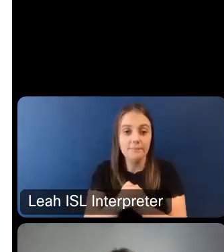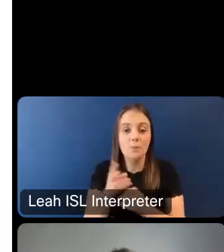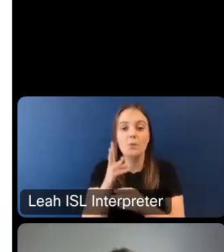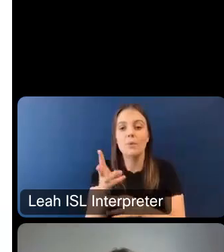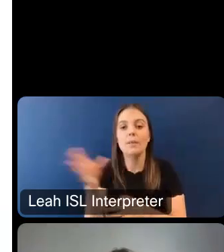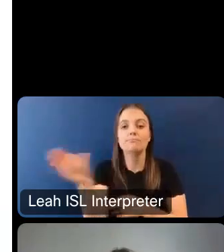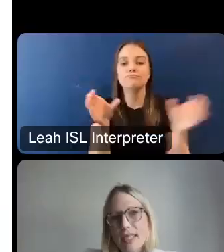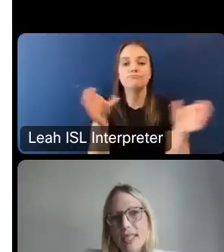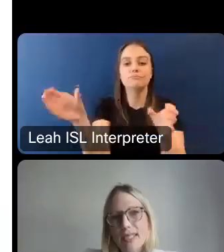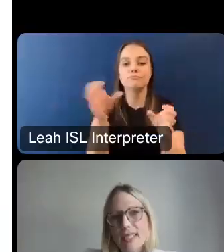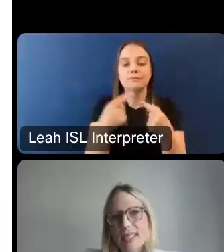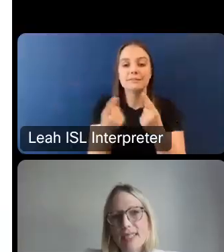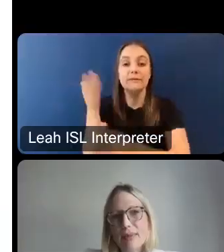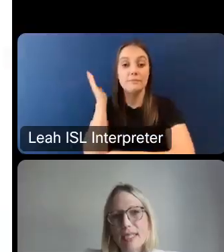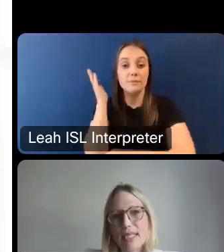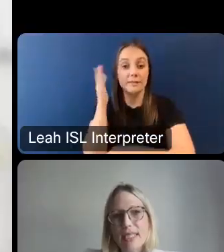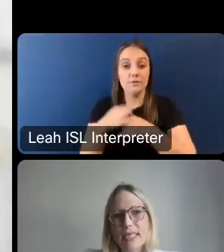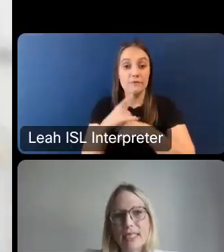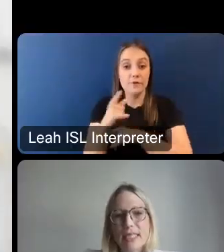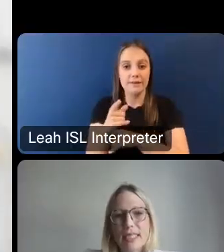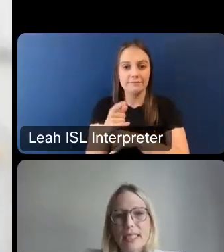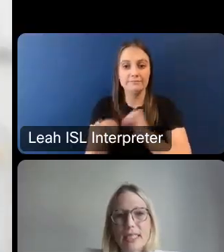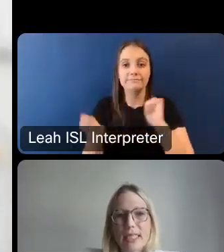that. Next slide, please.